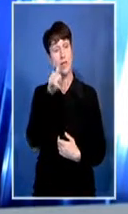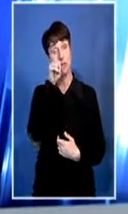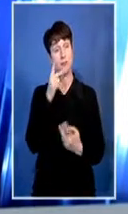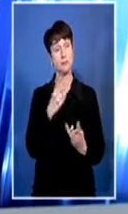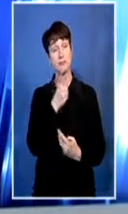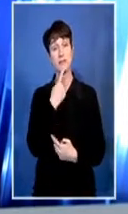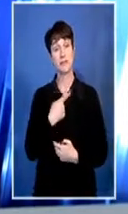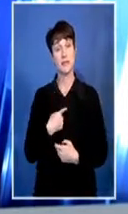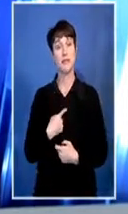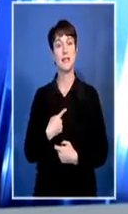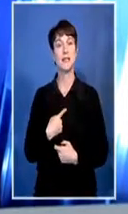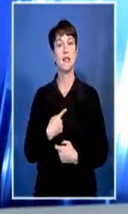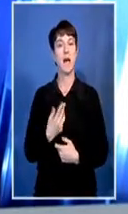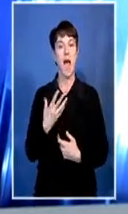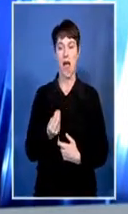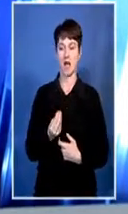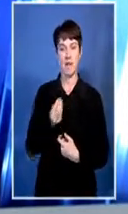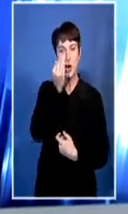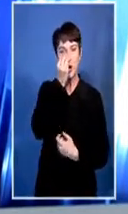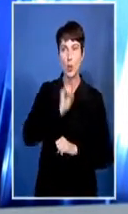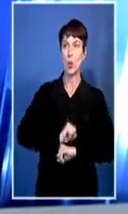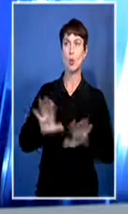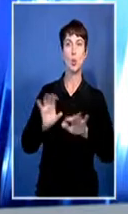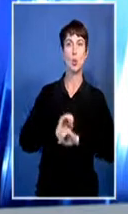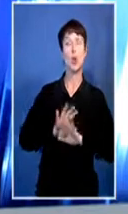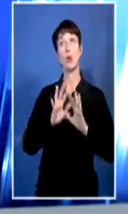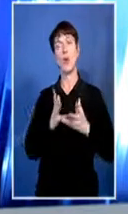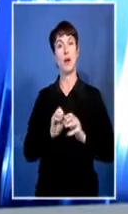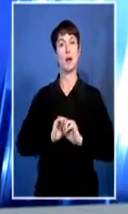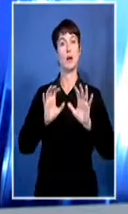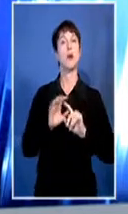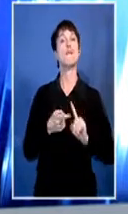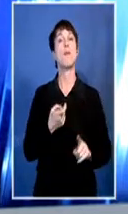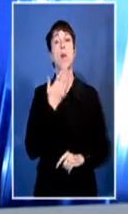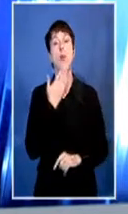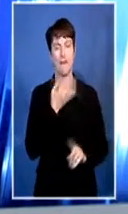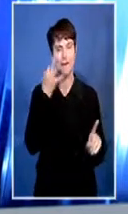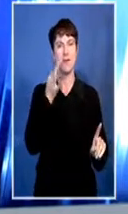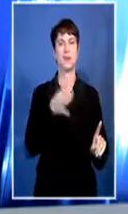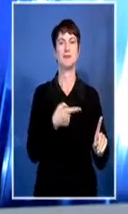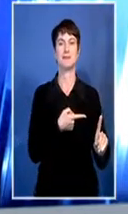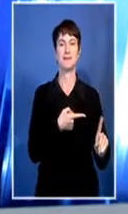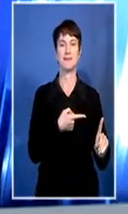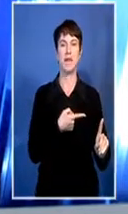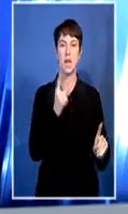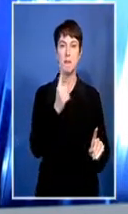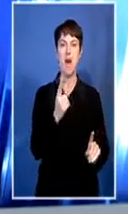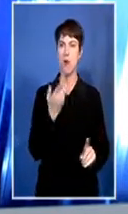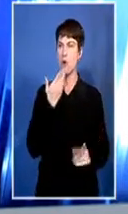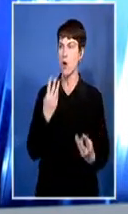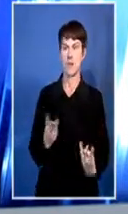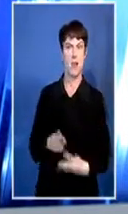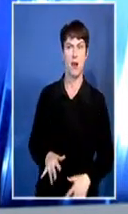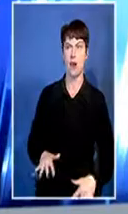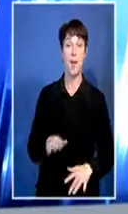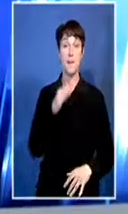of the news coming out on the wires, for example, etc., is coming directly from state sources rather than from sources on the ground, and